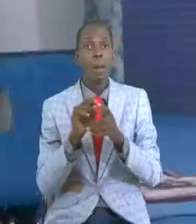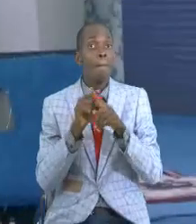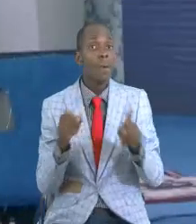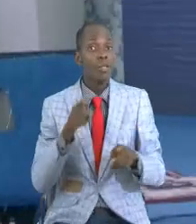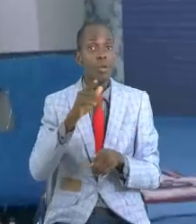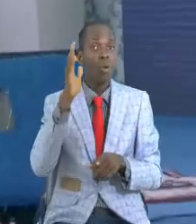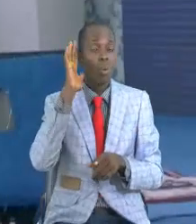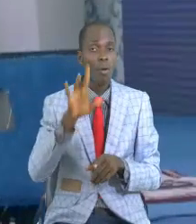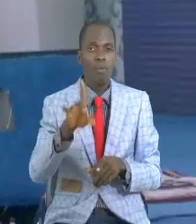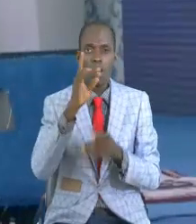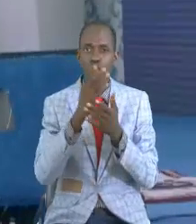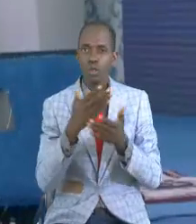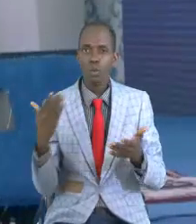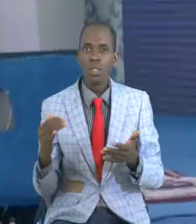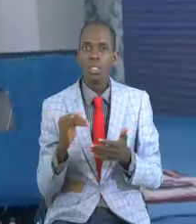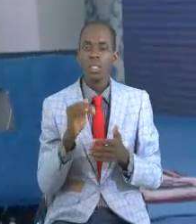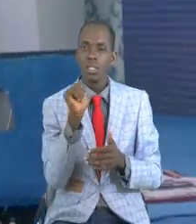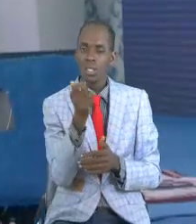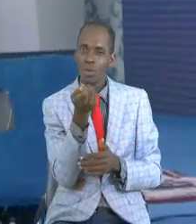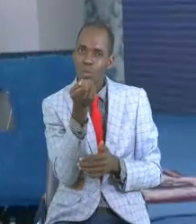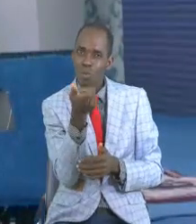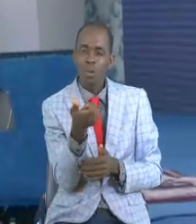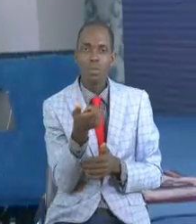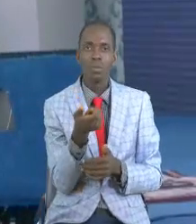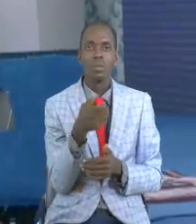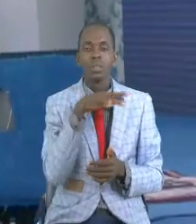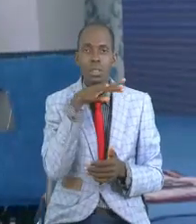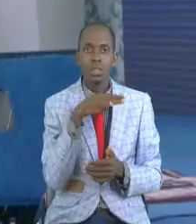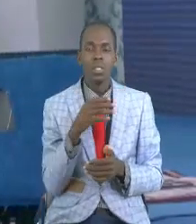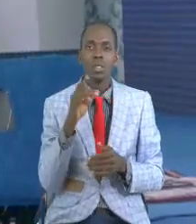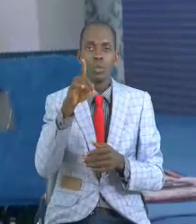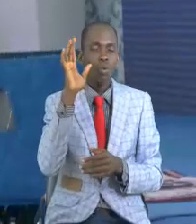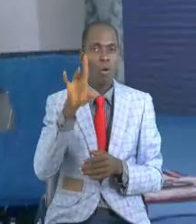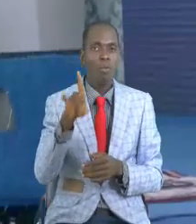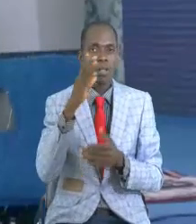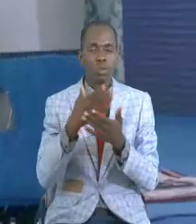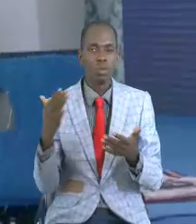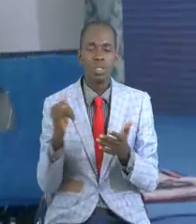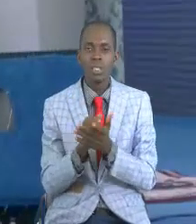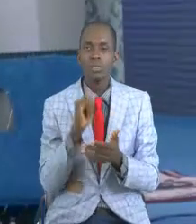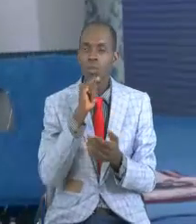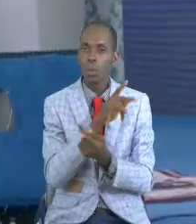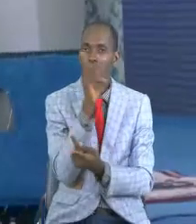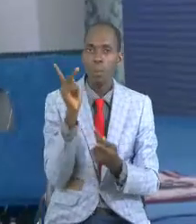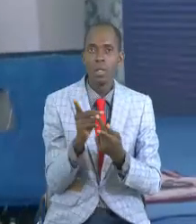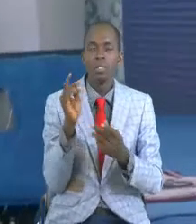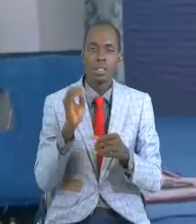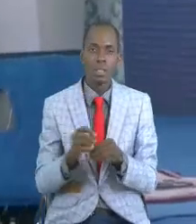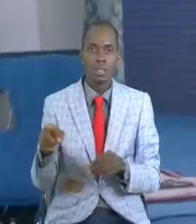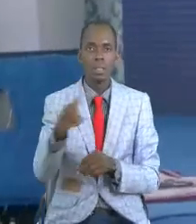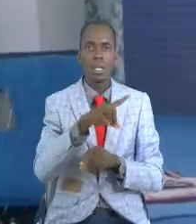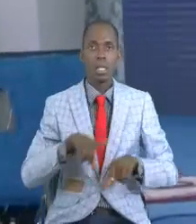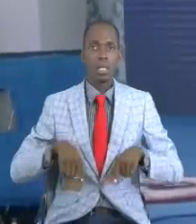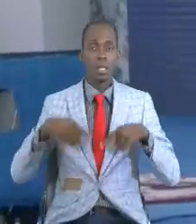something is spot you find something an imperfection in their lives but now he